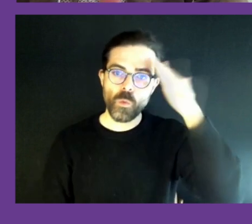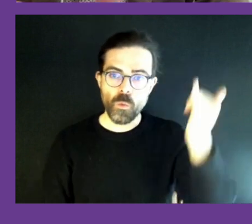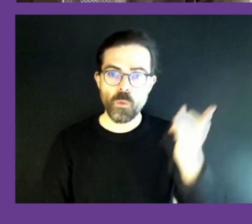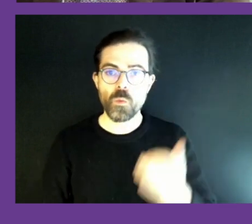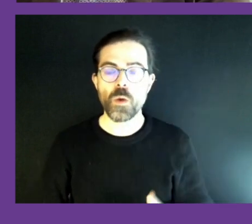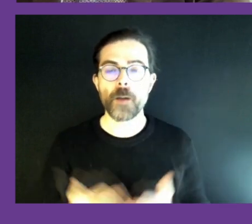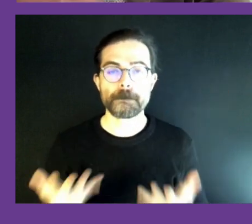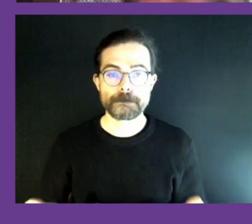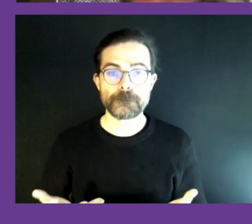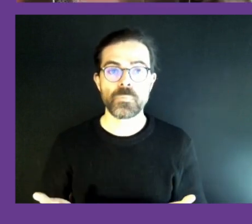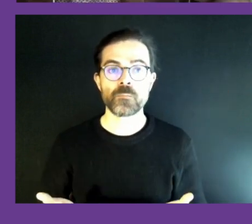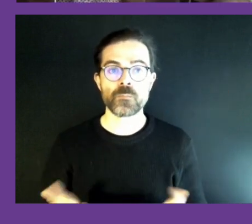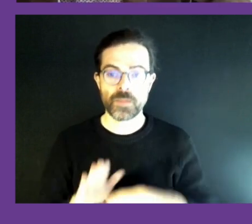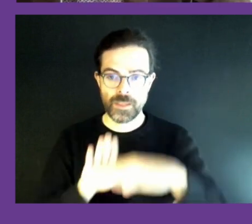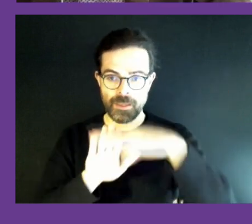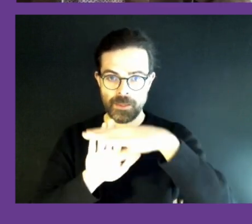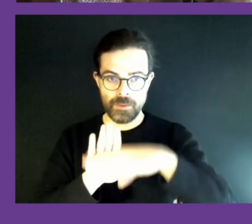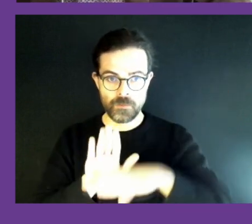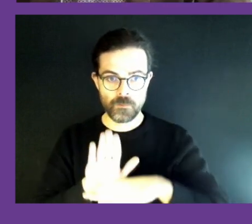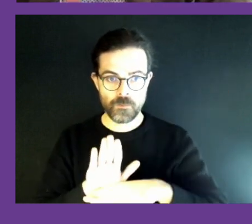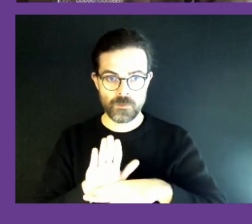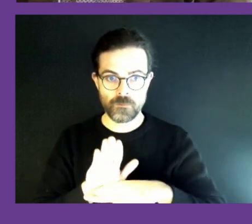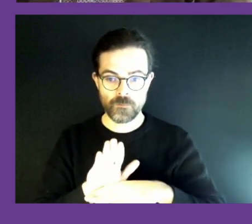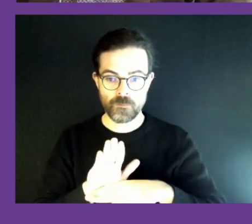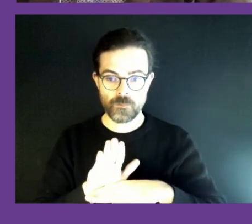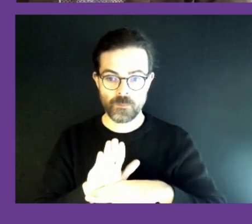what are standards? Why should I be aware of them?